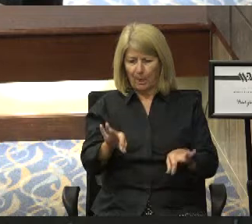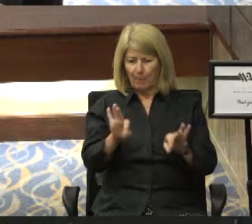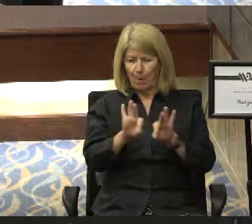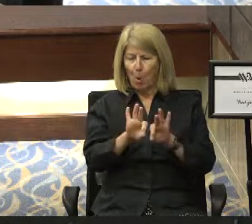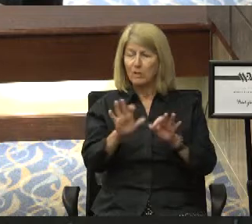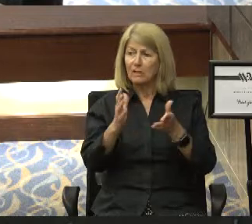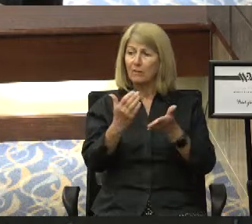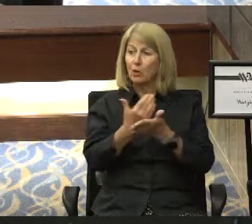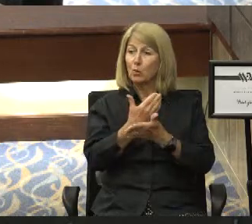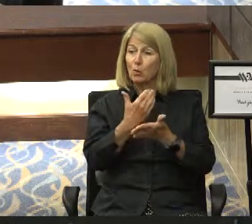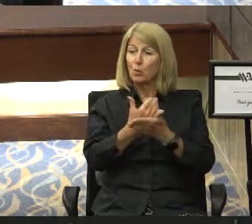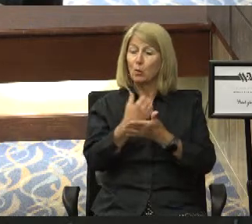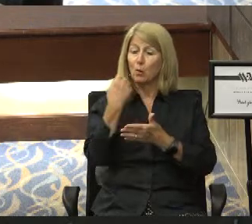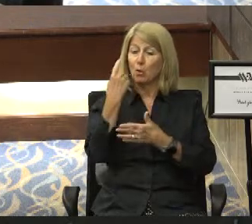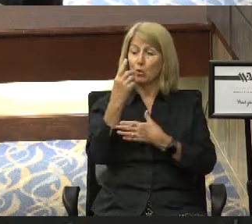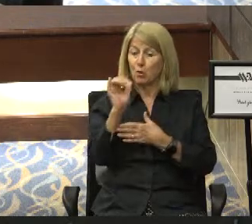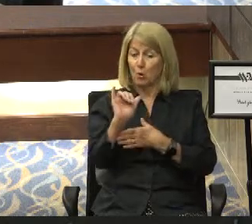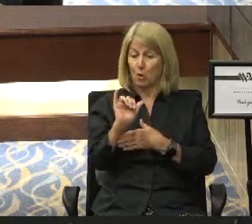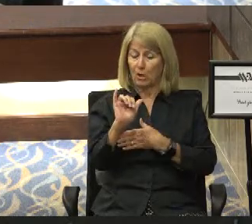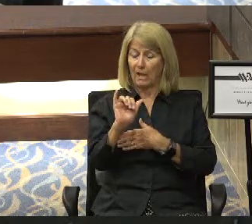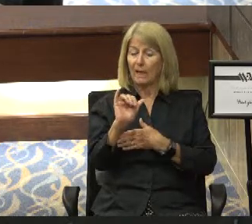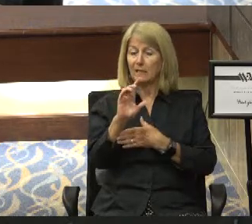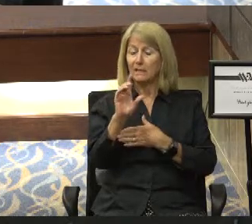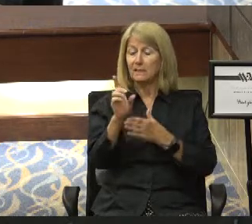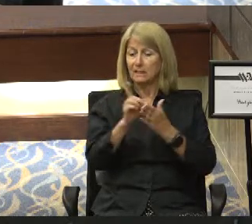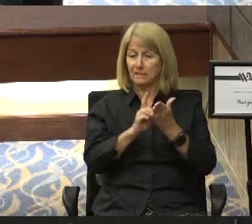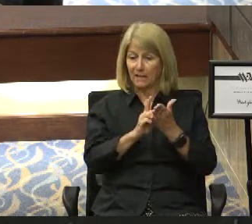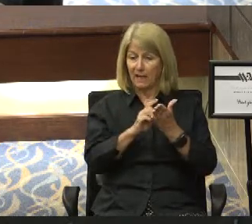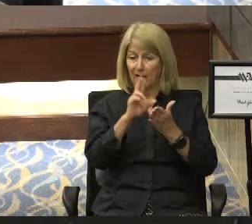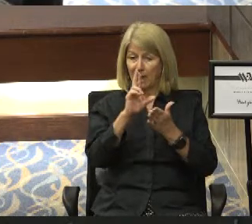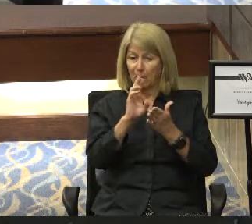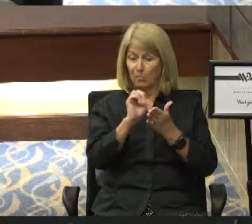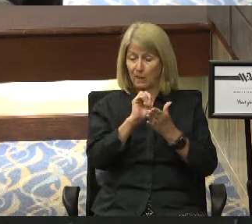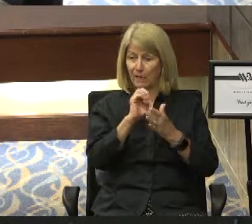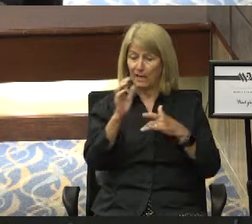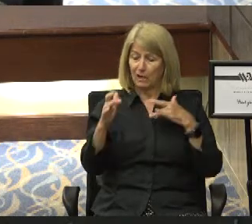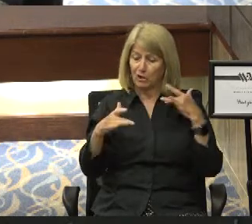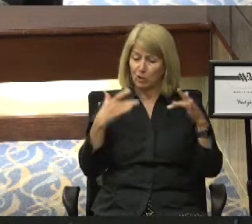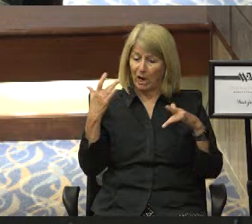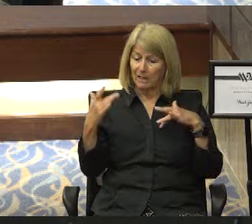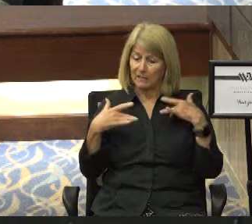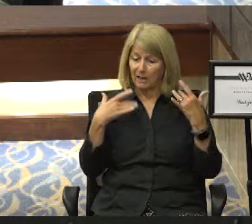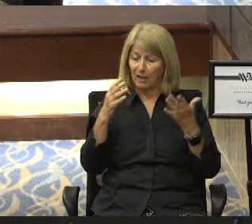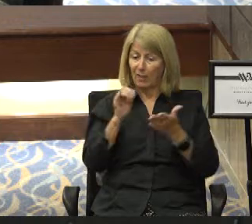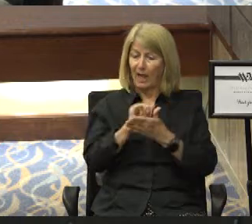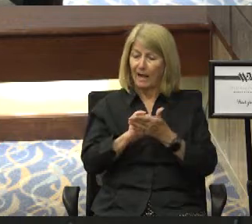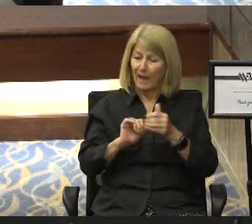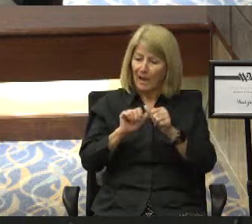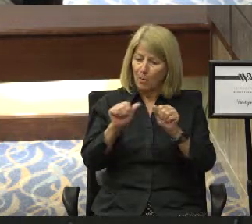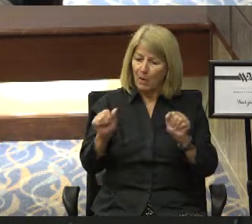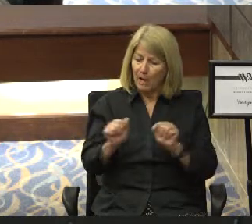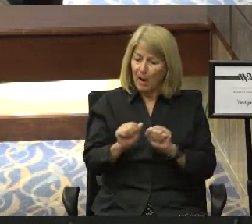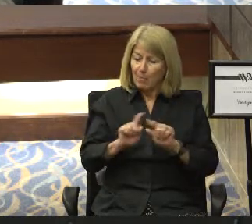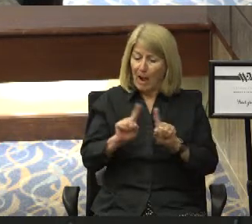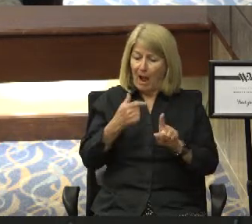the new look and design and re-energizing that corridor. But I don't think